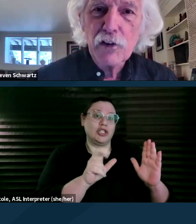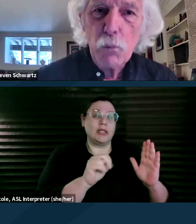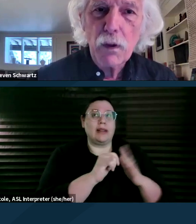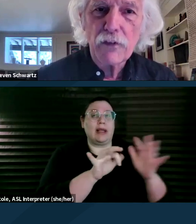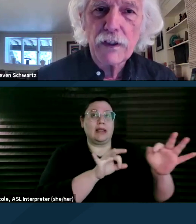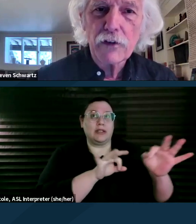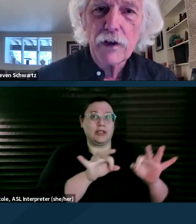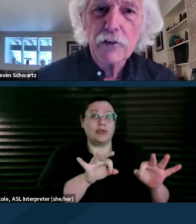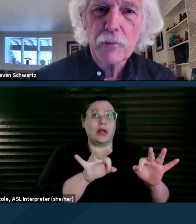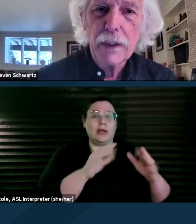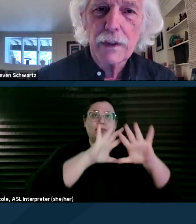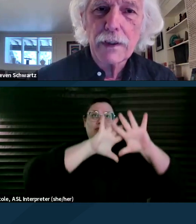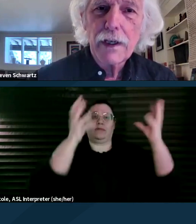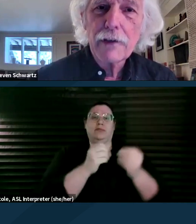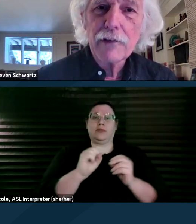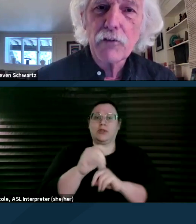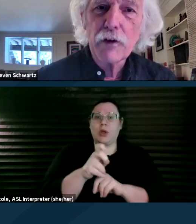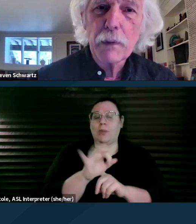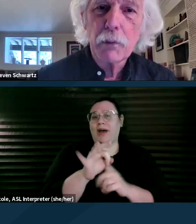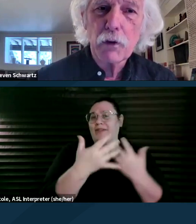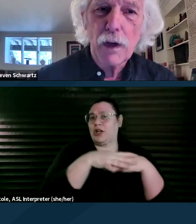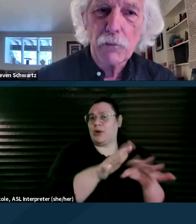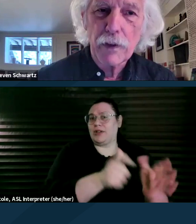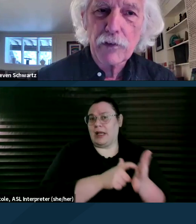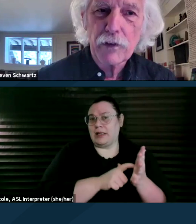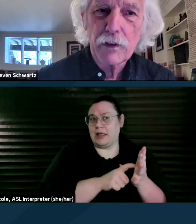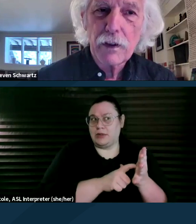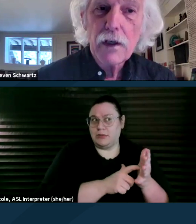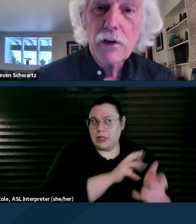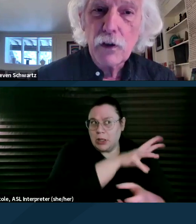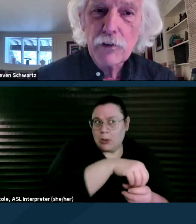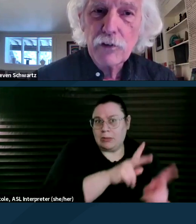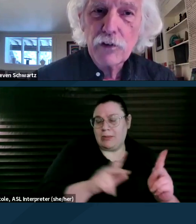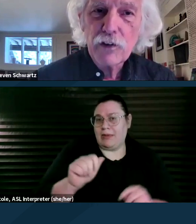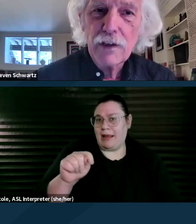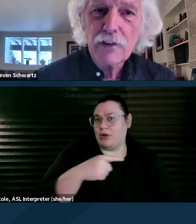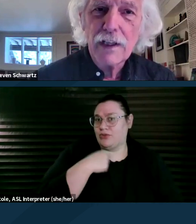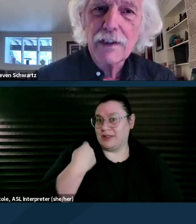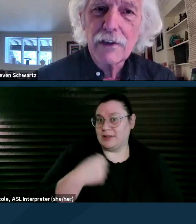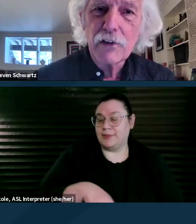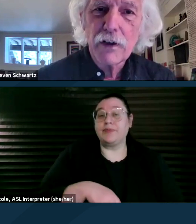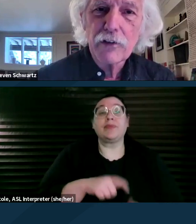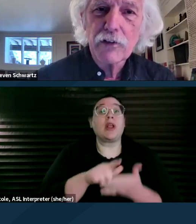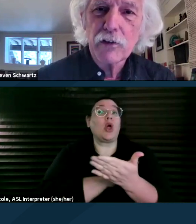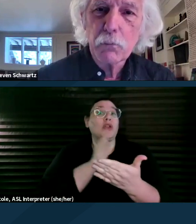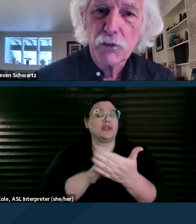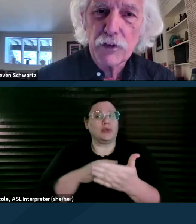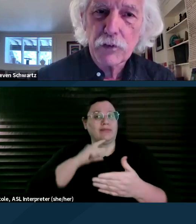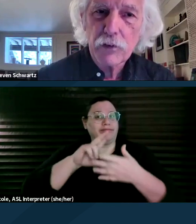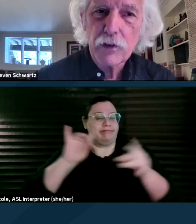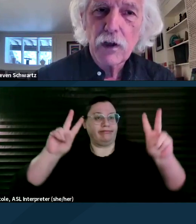describes the scope of the integration mandate as covering people who are at risk. The lawsuit says that the